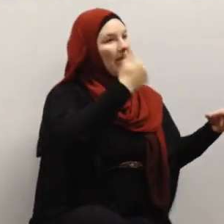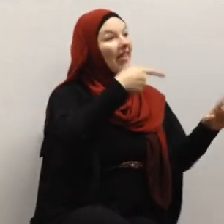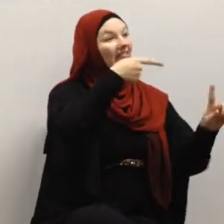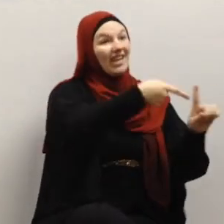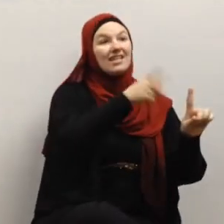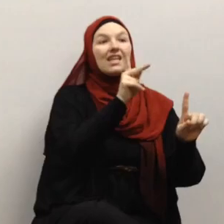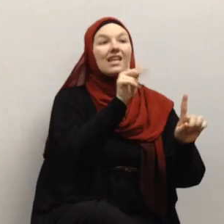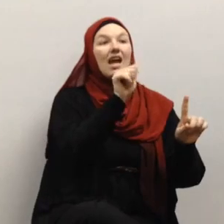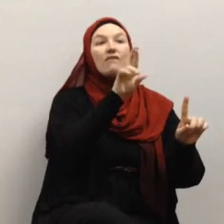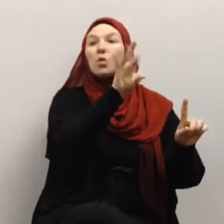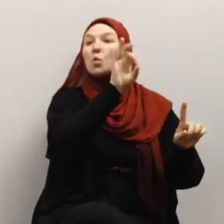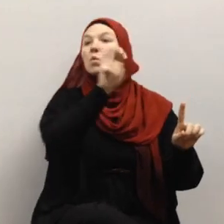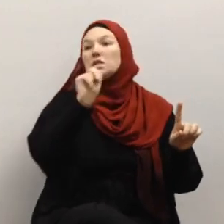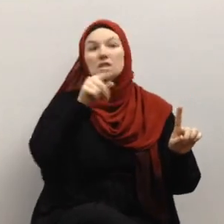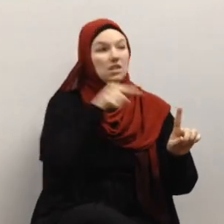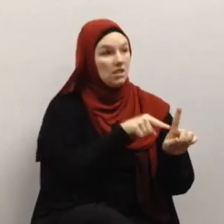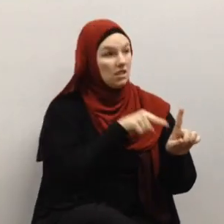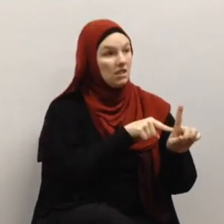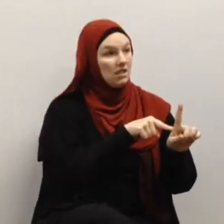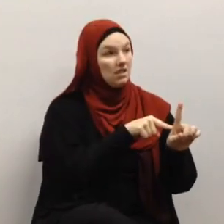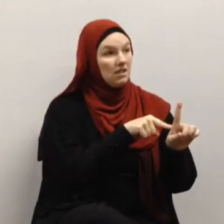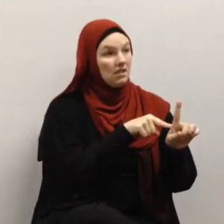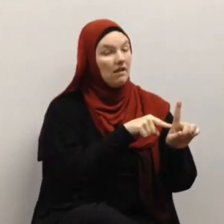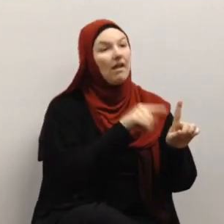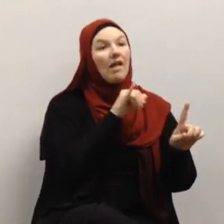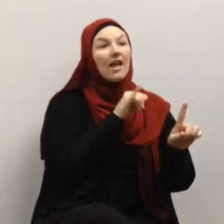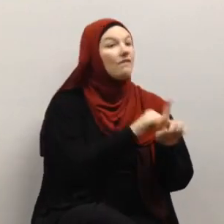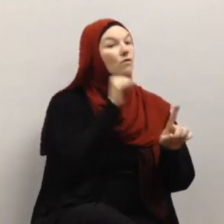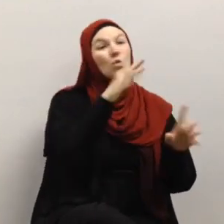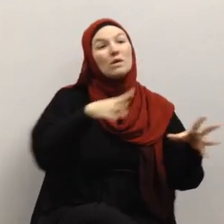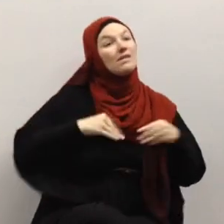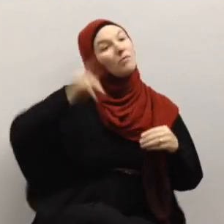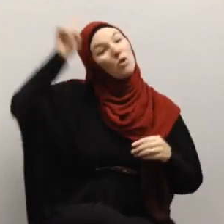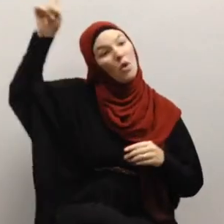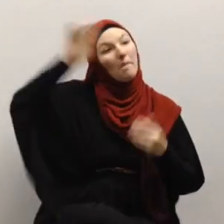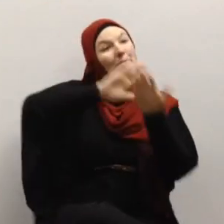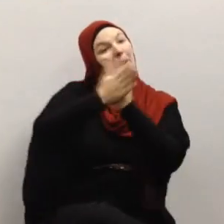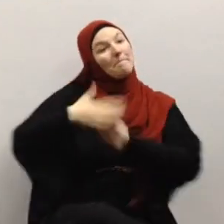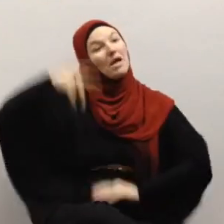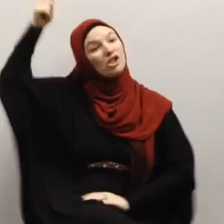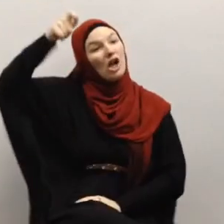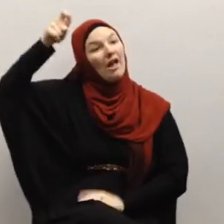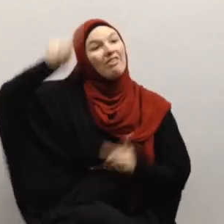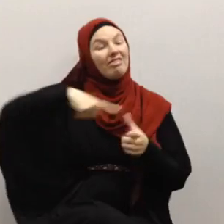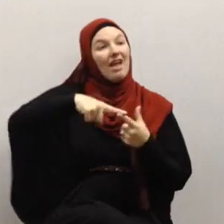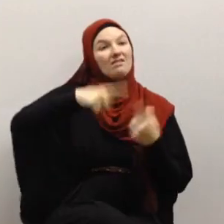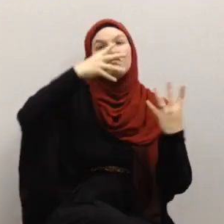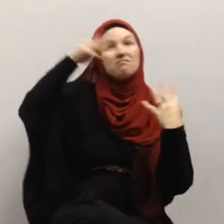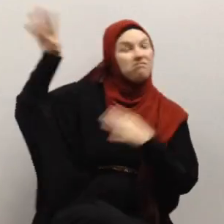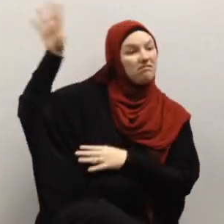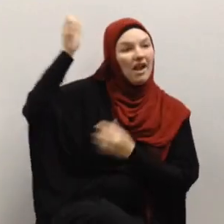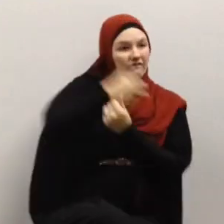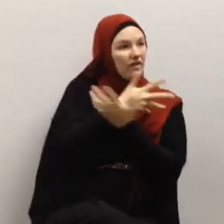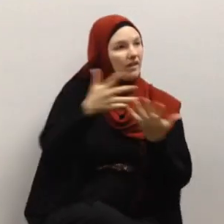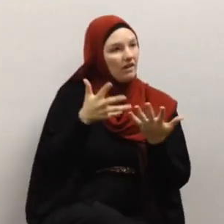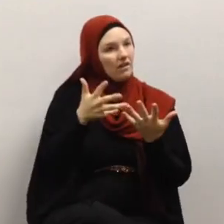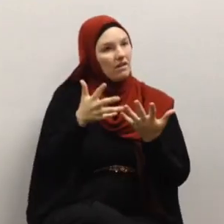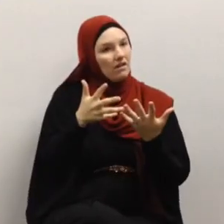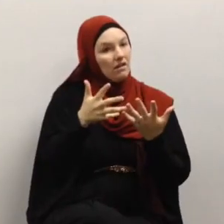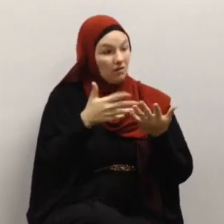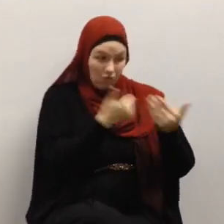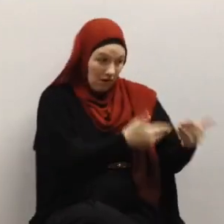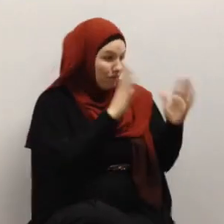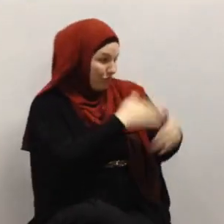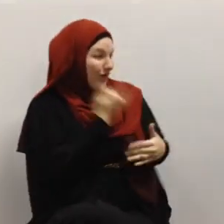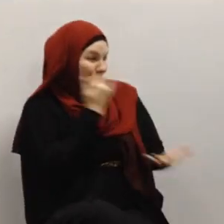If you don't accept Allah to be your judge, you deny Allah everything else. Pray as long as you want.